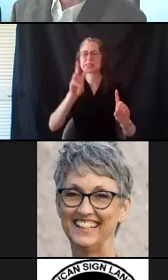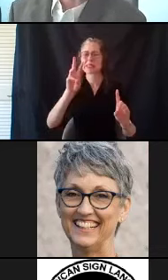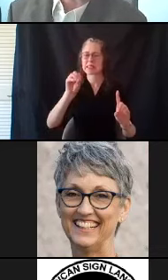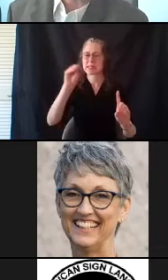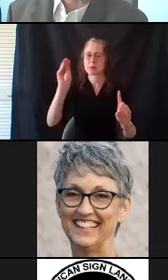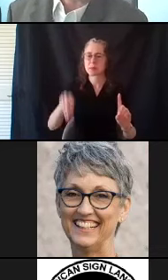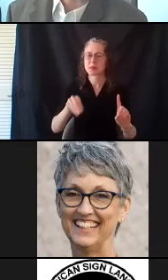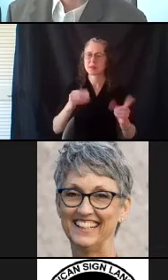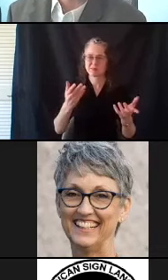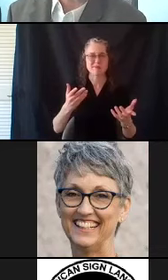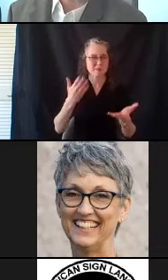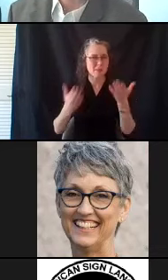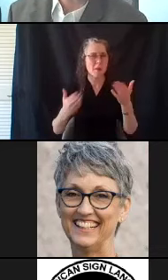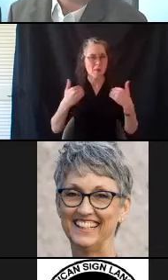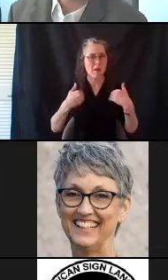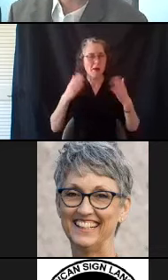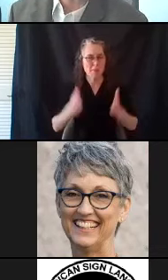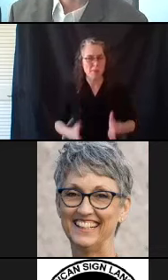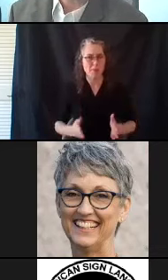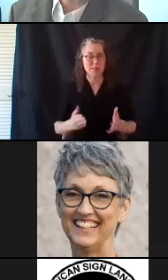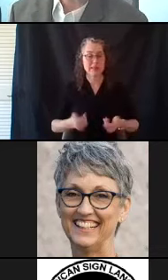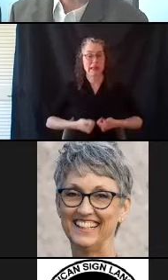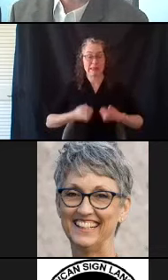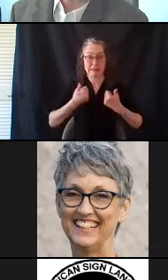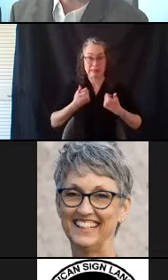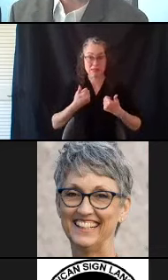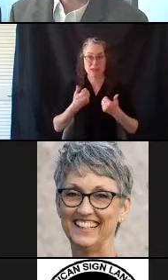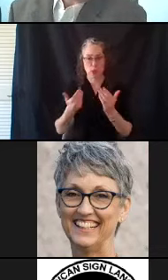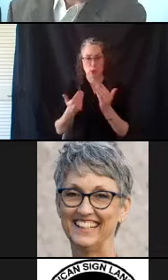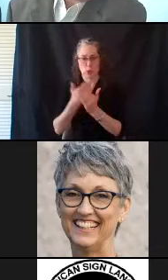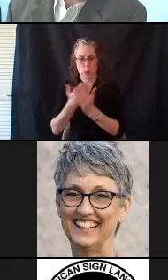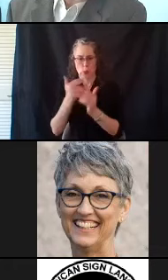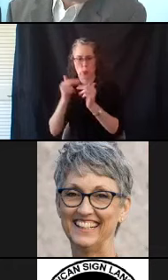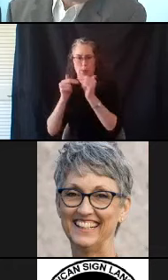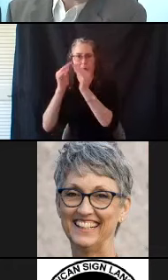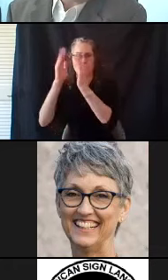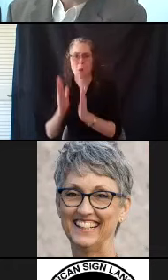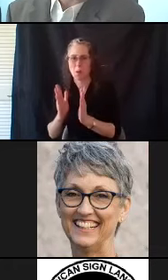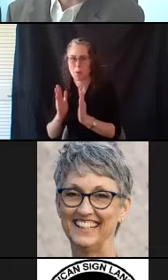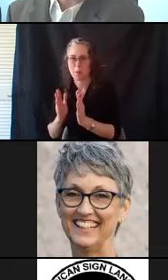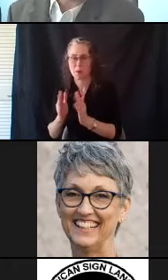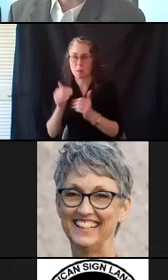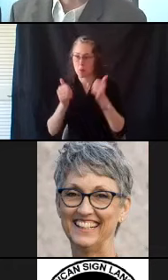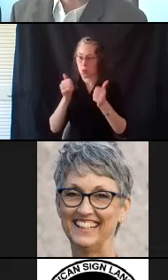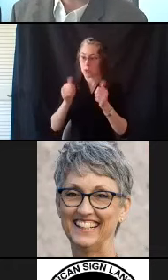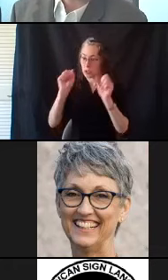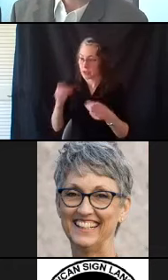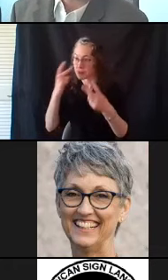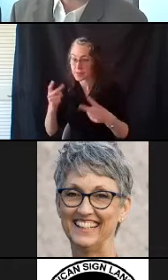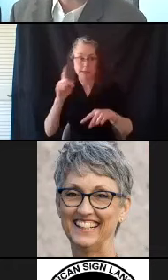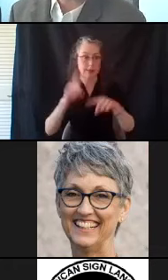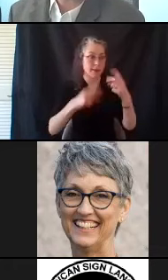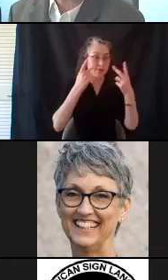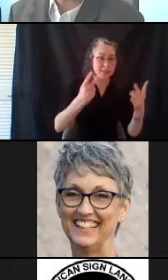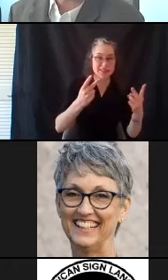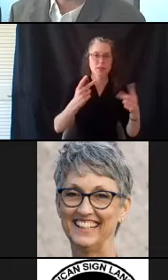a disability will be living in today's newly built homes. And you don't know which one, so you can't really pick